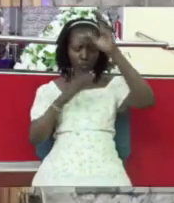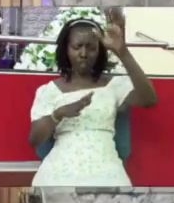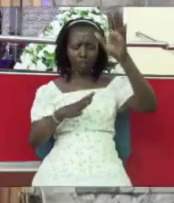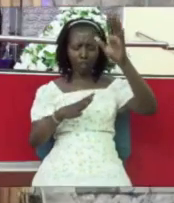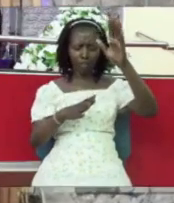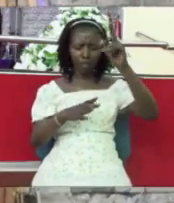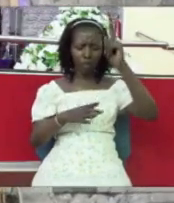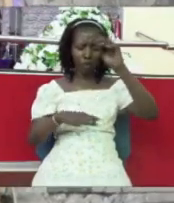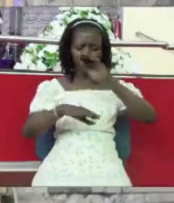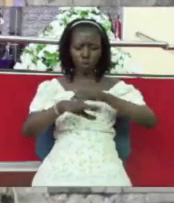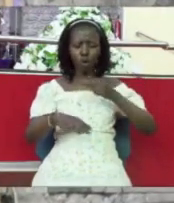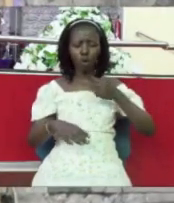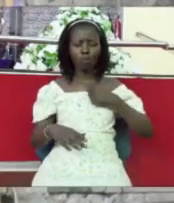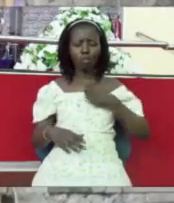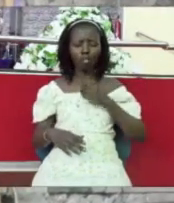You will call me Son.